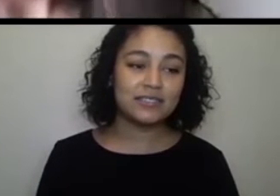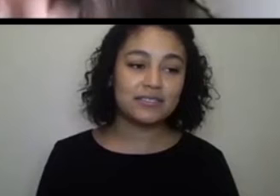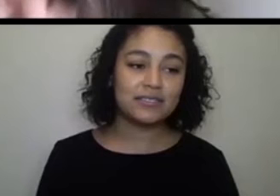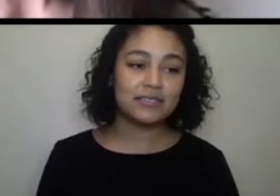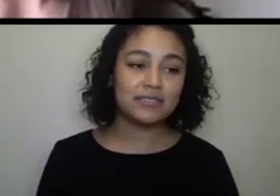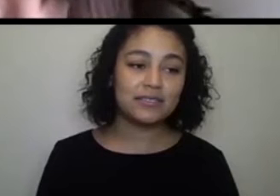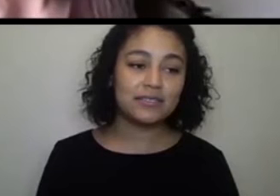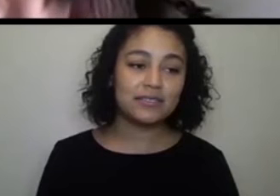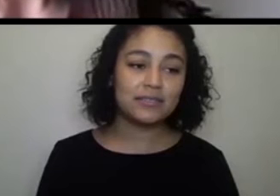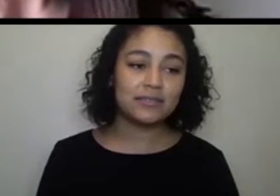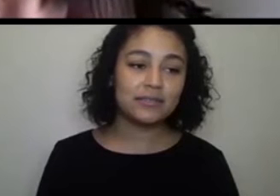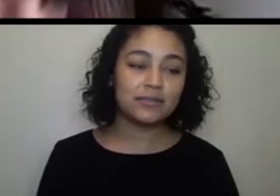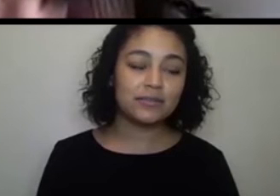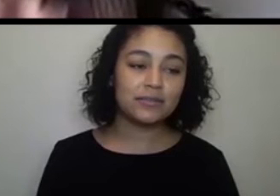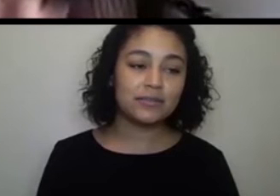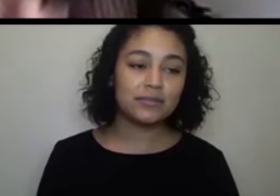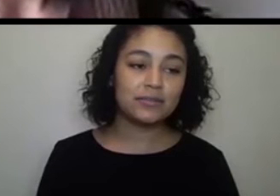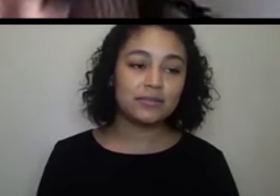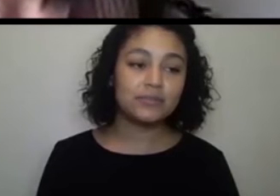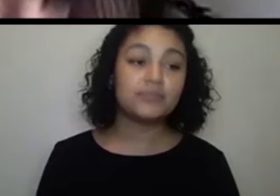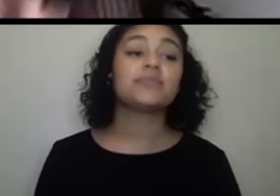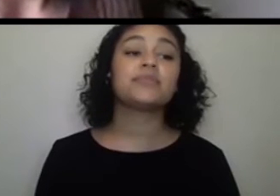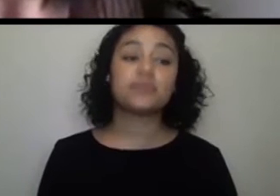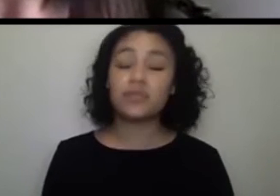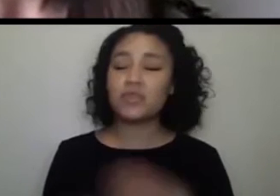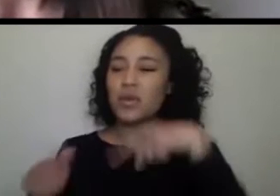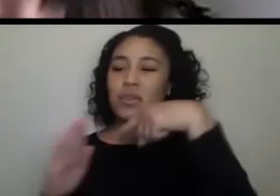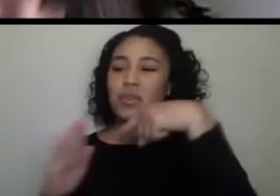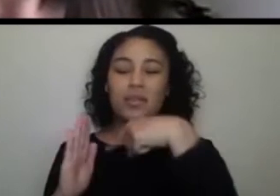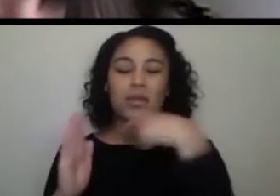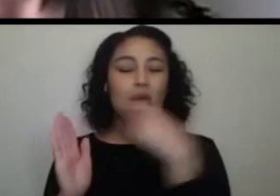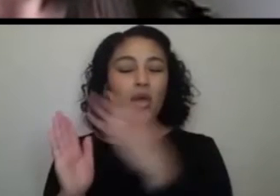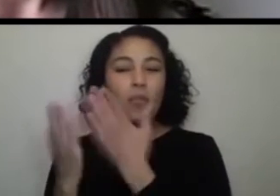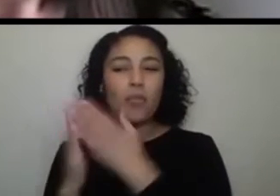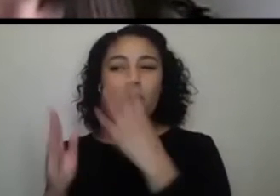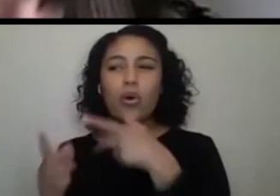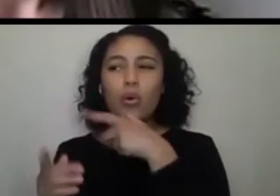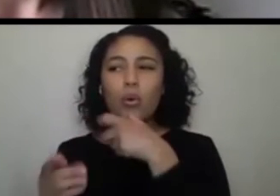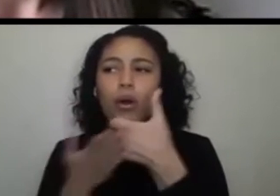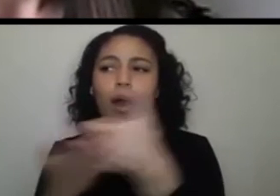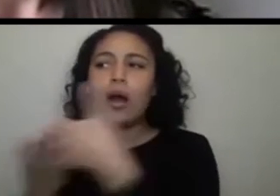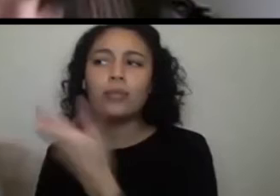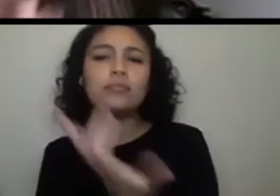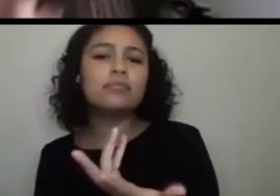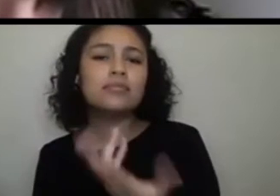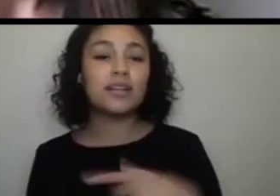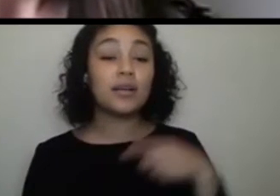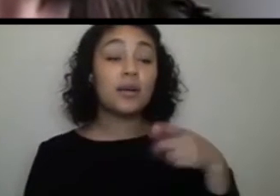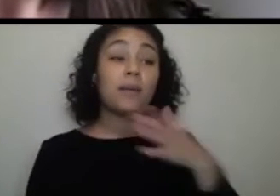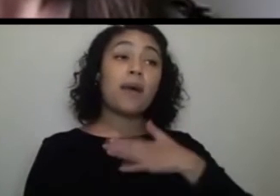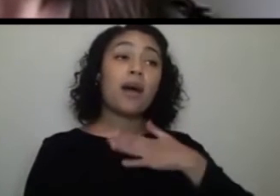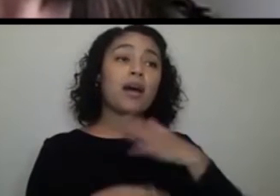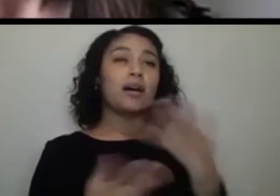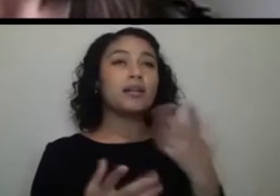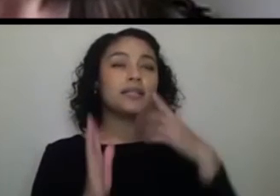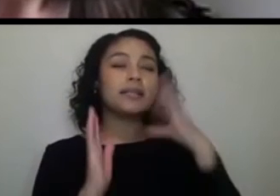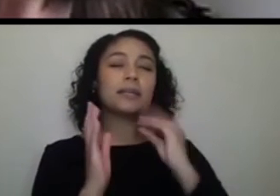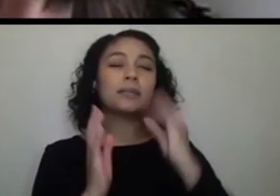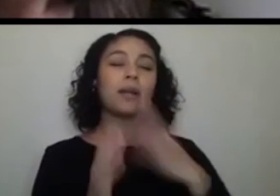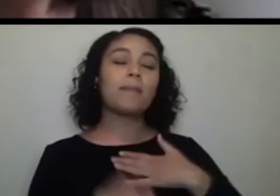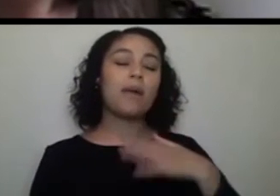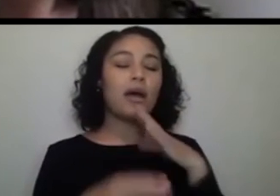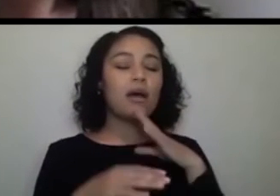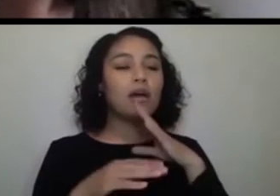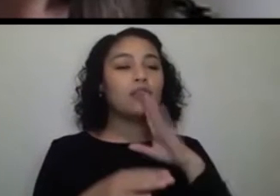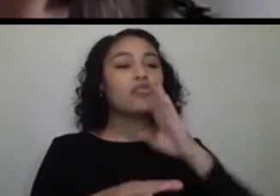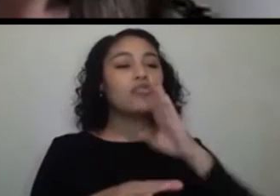for these books for very young children when my granddaughter was 3 years old. And the first